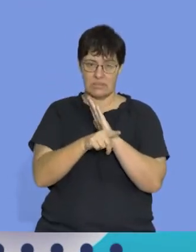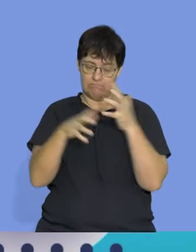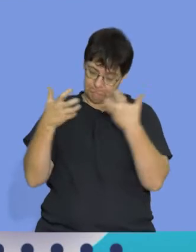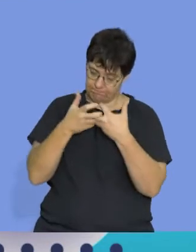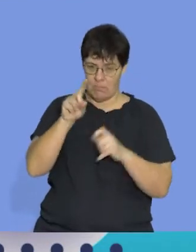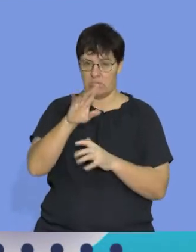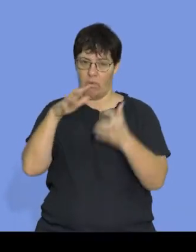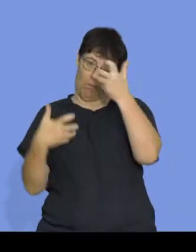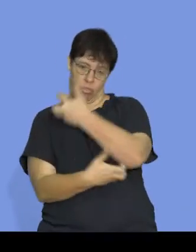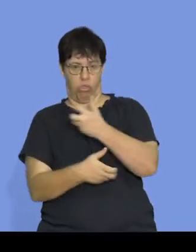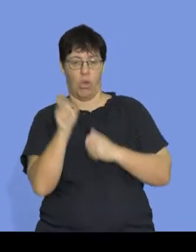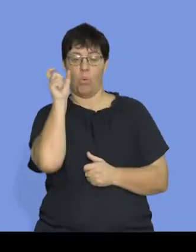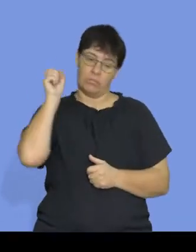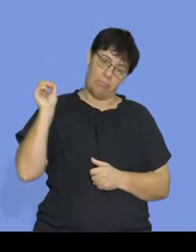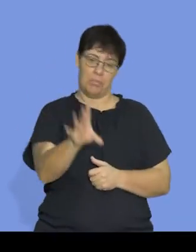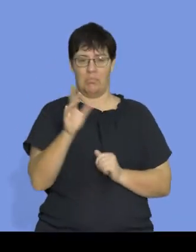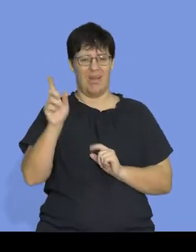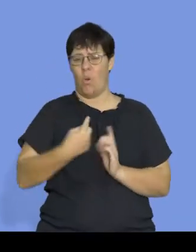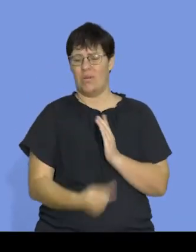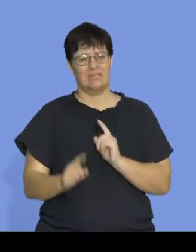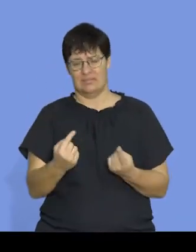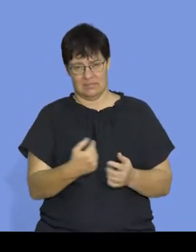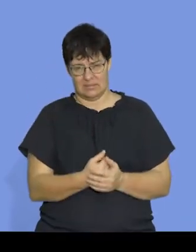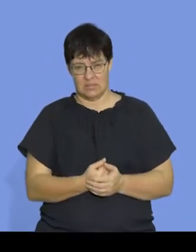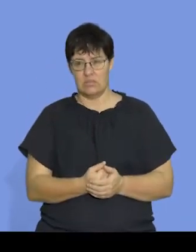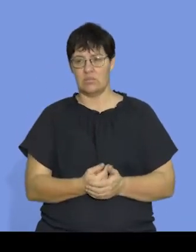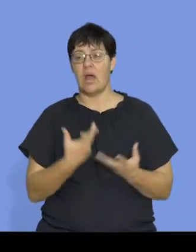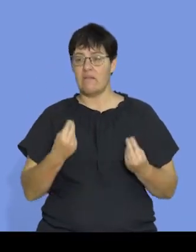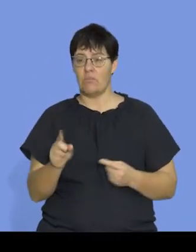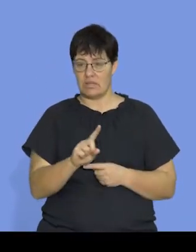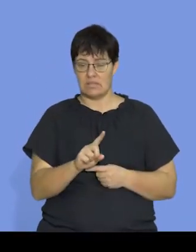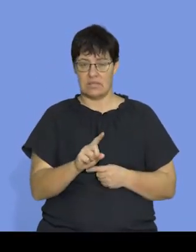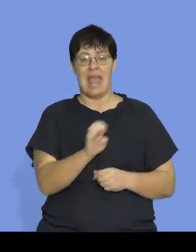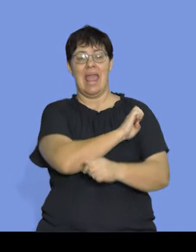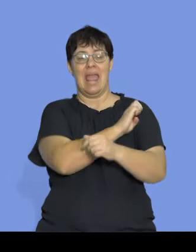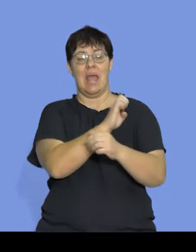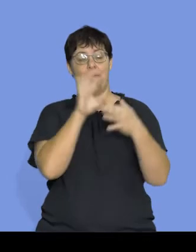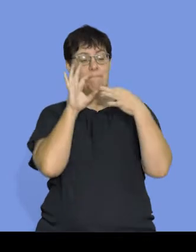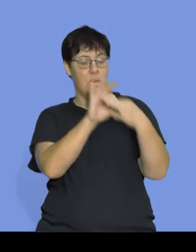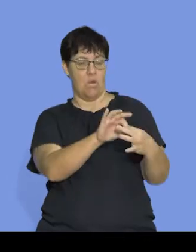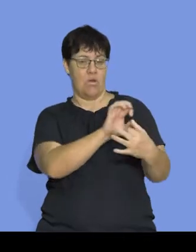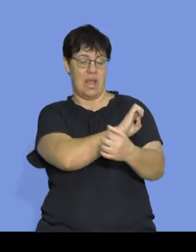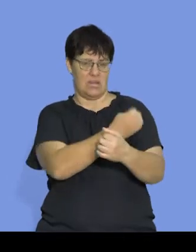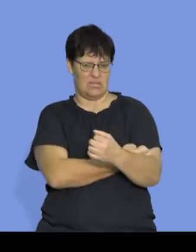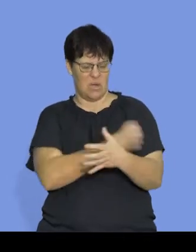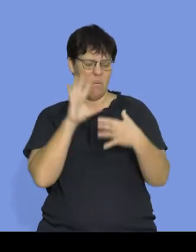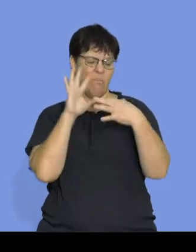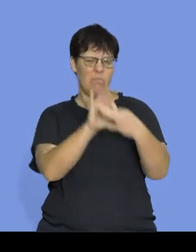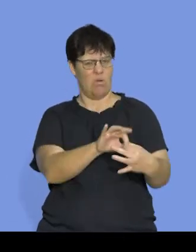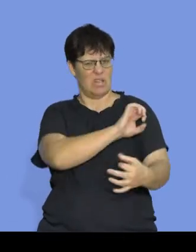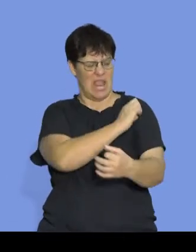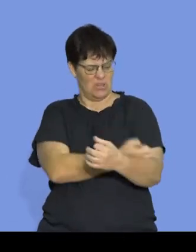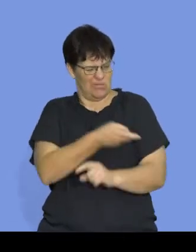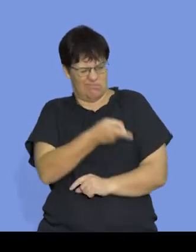some of the important terms that we'll discuss today? It has to do with bond energy. We'll try and understand what bond energy is all